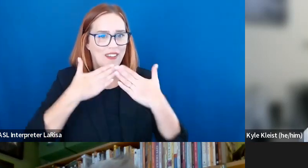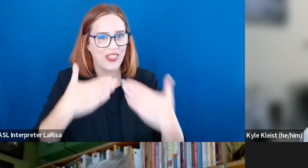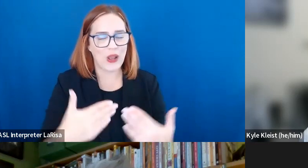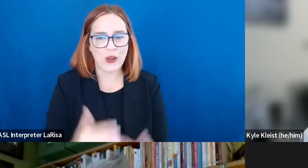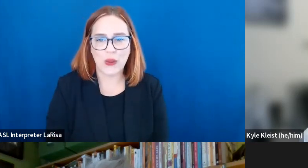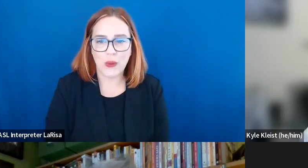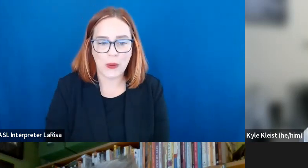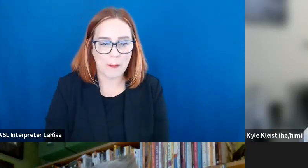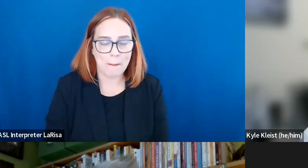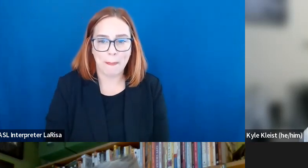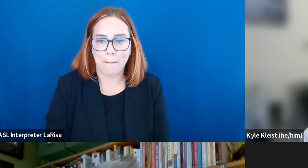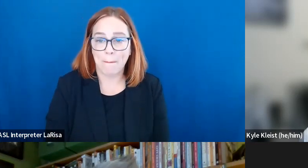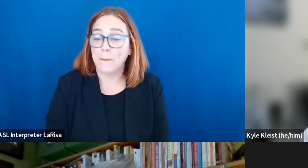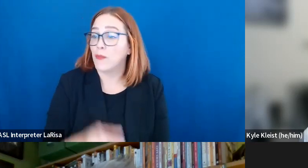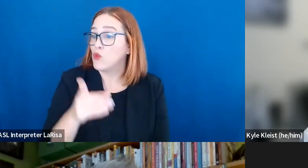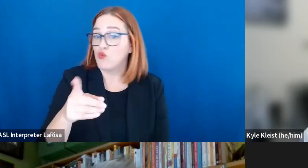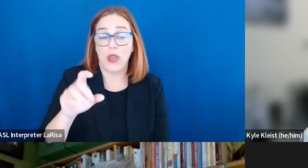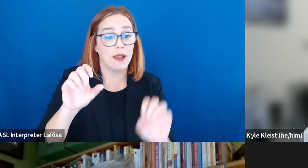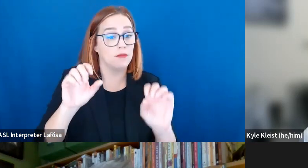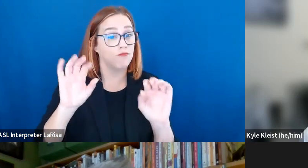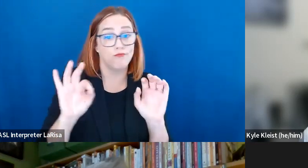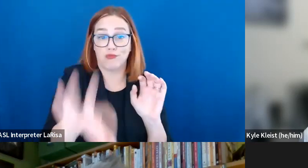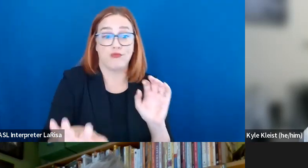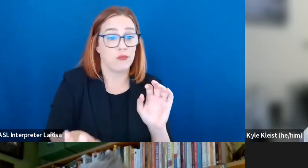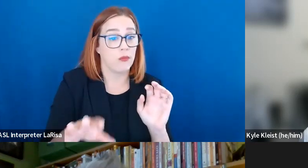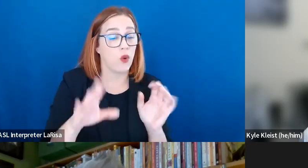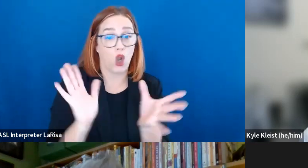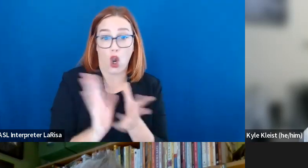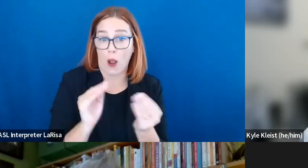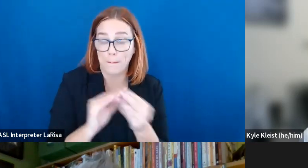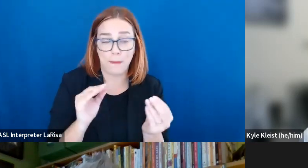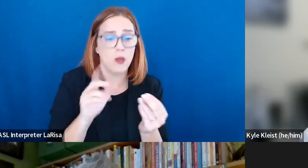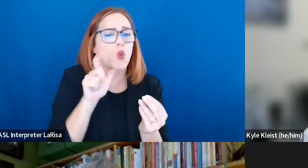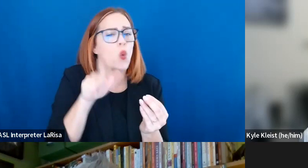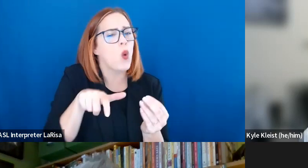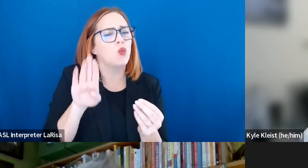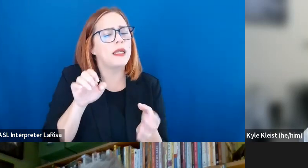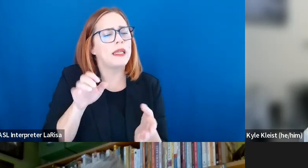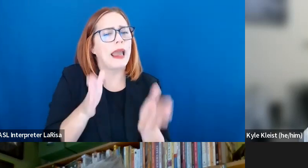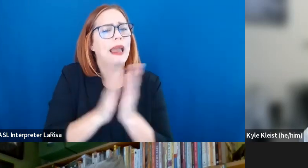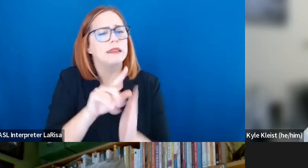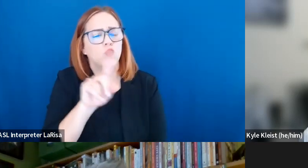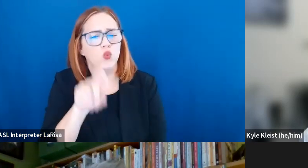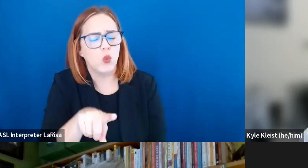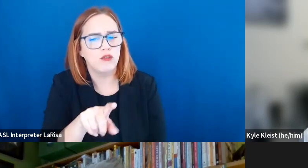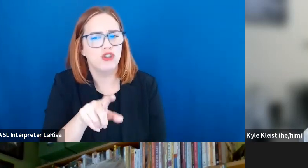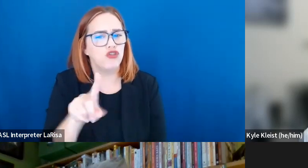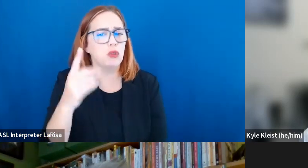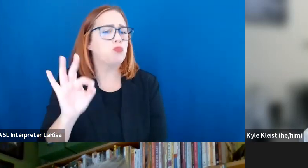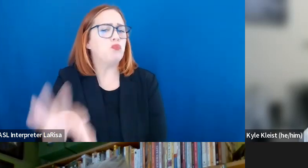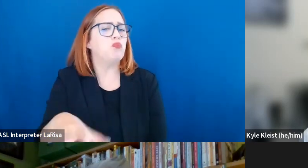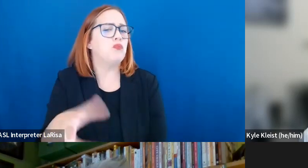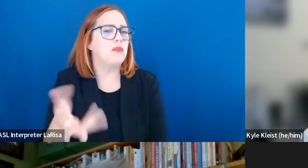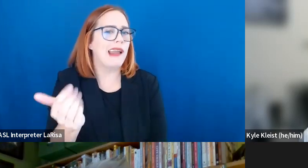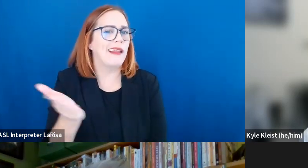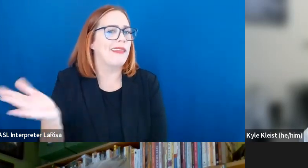a question, but a comment on any of the things that we've mentioned so far? Anything that could come